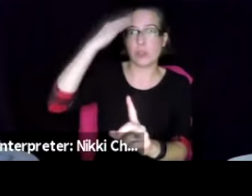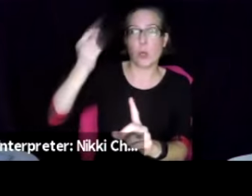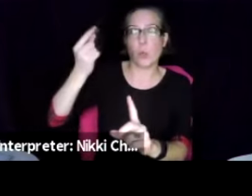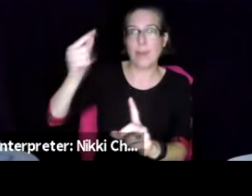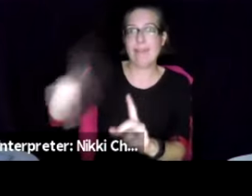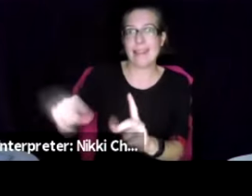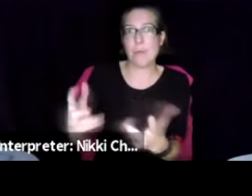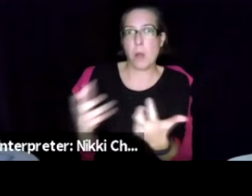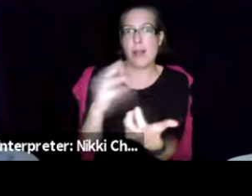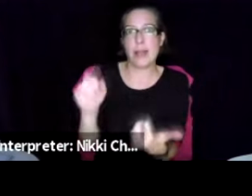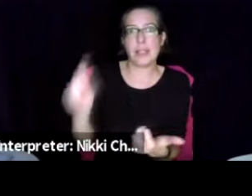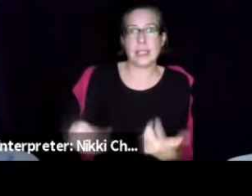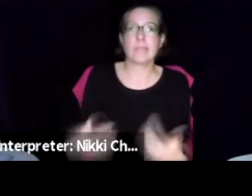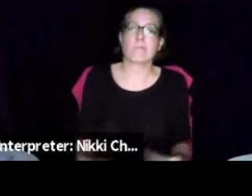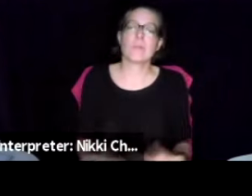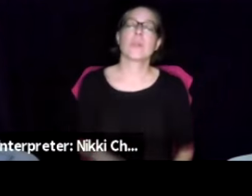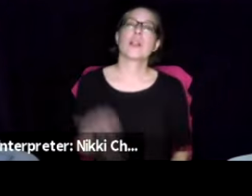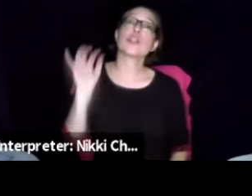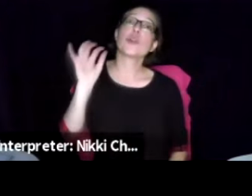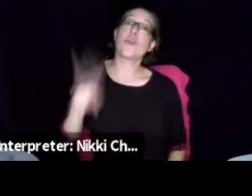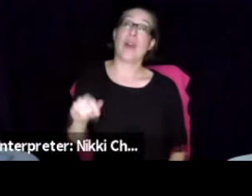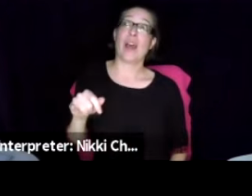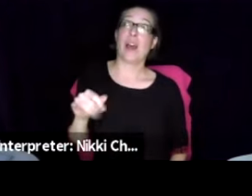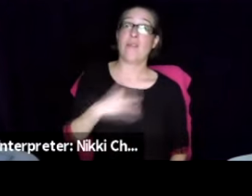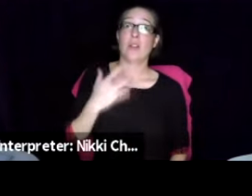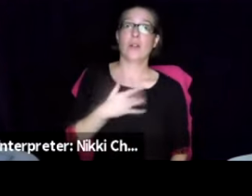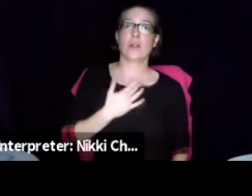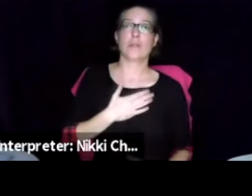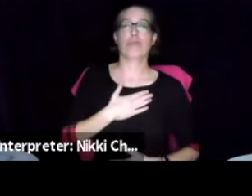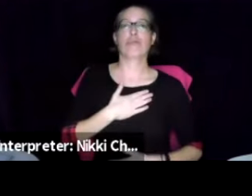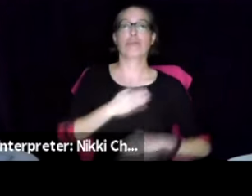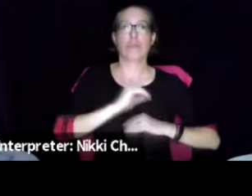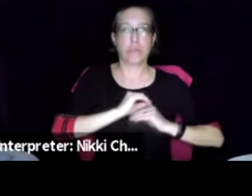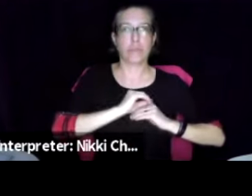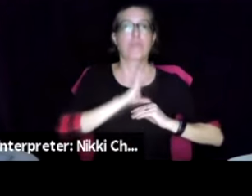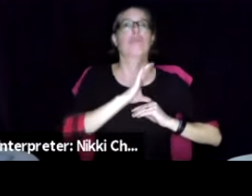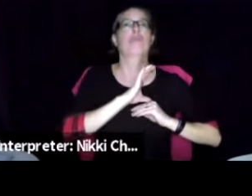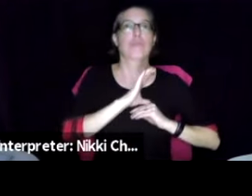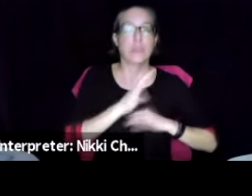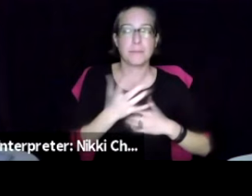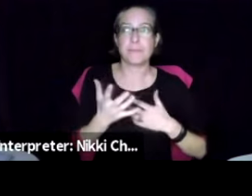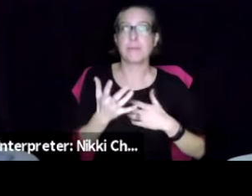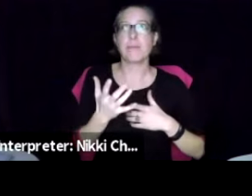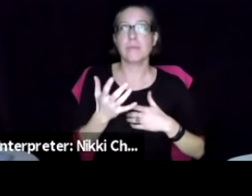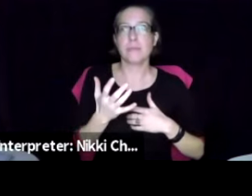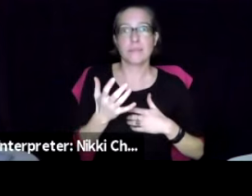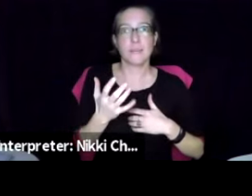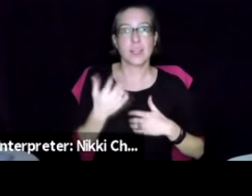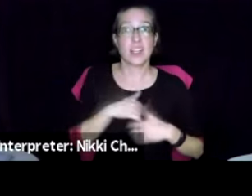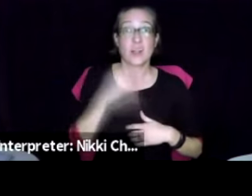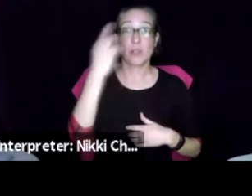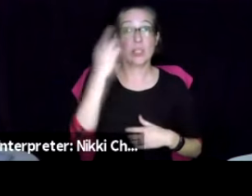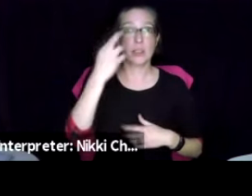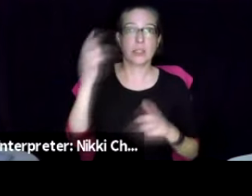So I think it's extremely validating to know that there is a huge need for youth research, not